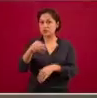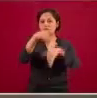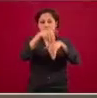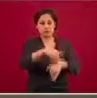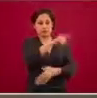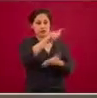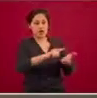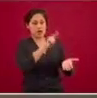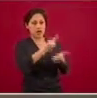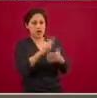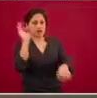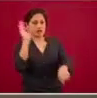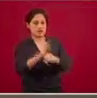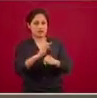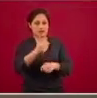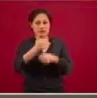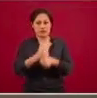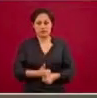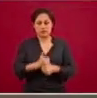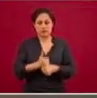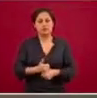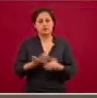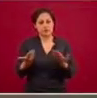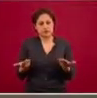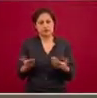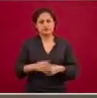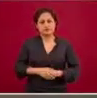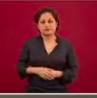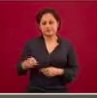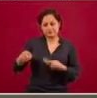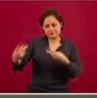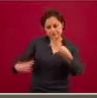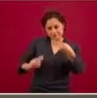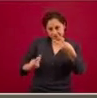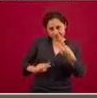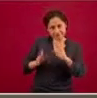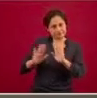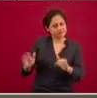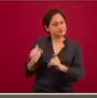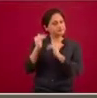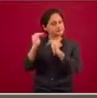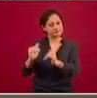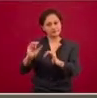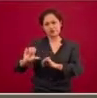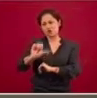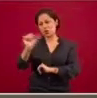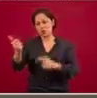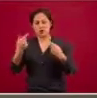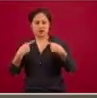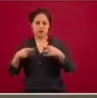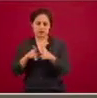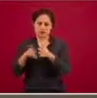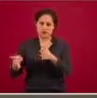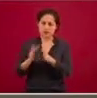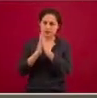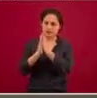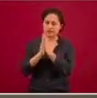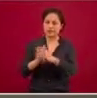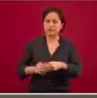the law of victims, of the national law of victims of Mexico, we will be eliminating